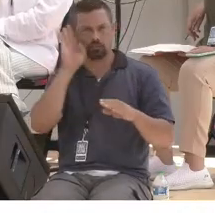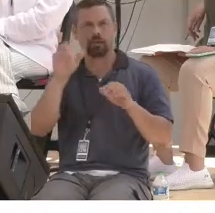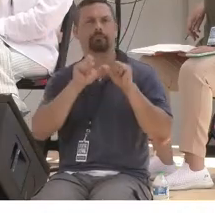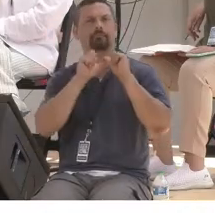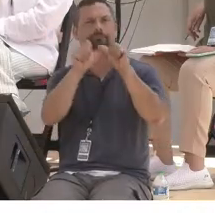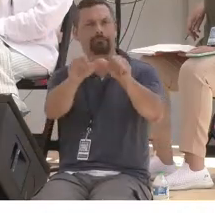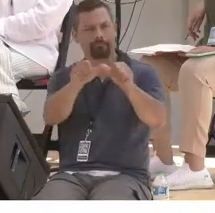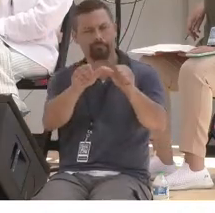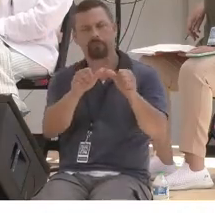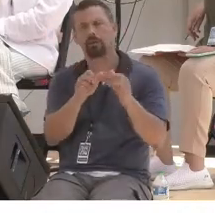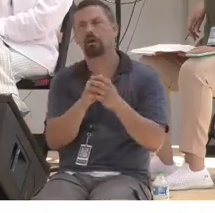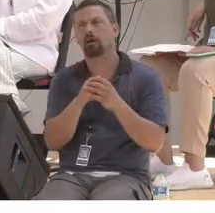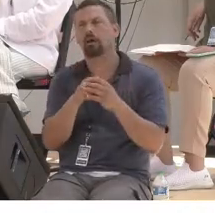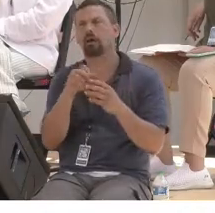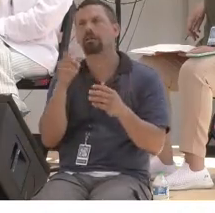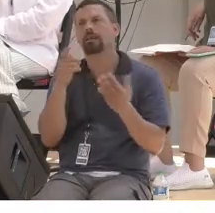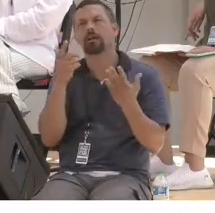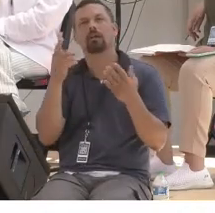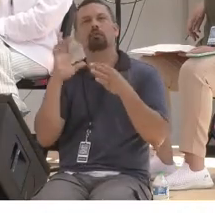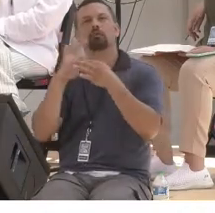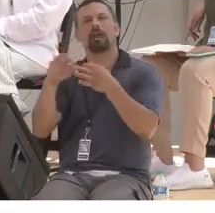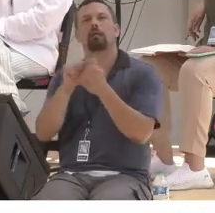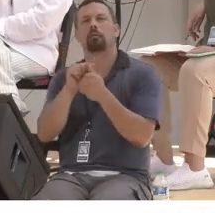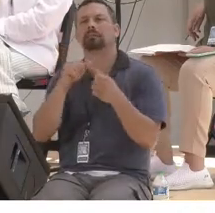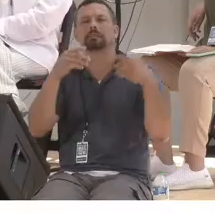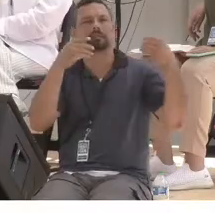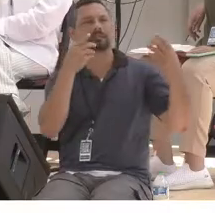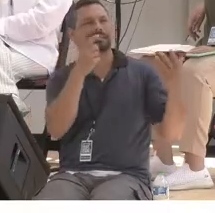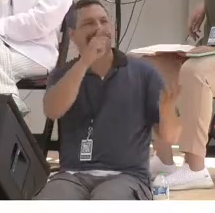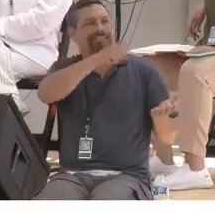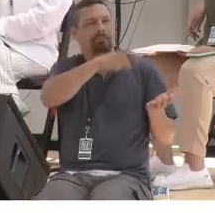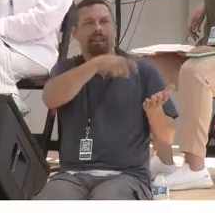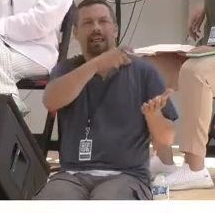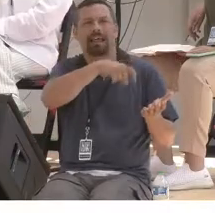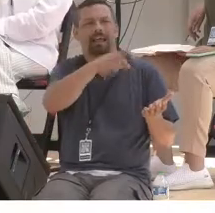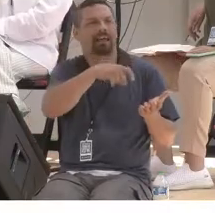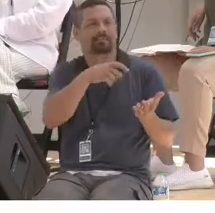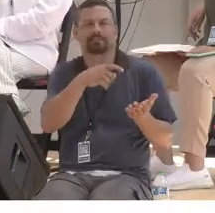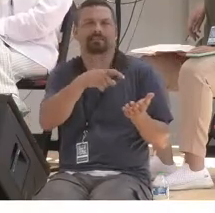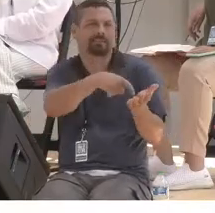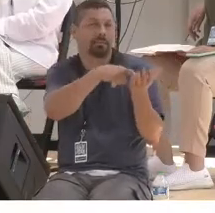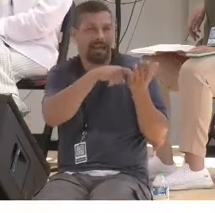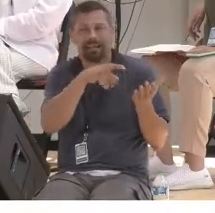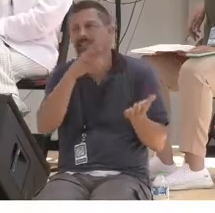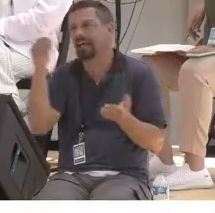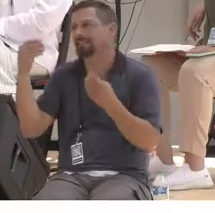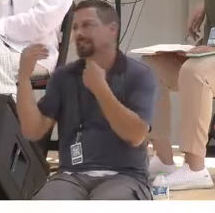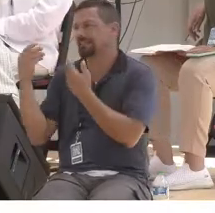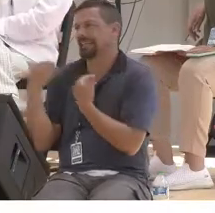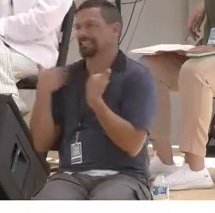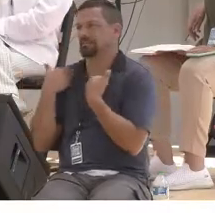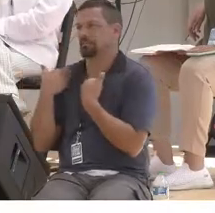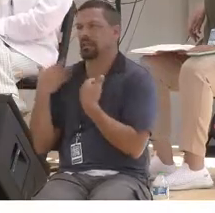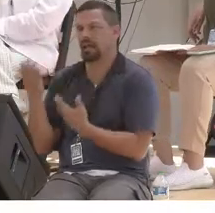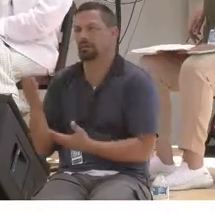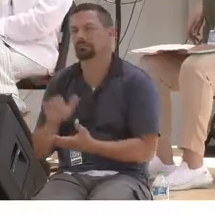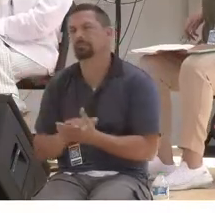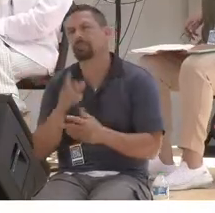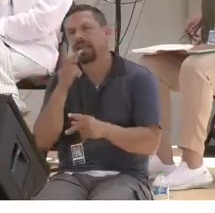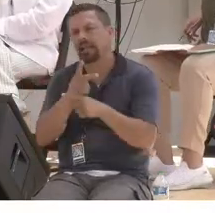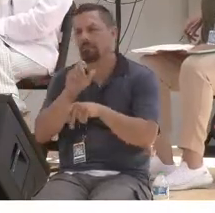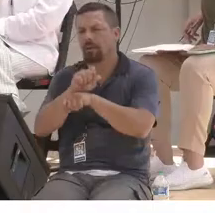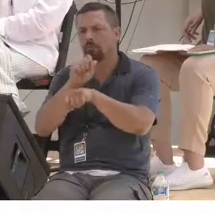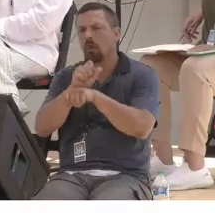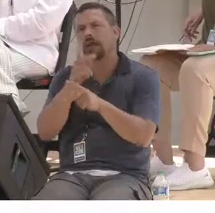it's, you know, it's affected by supply and demand, and they will always, you know, the profits are reinvested back into keeping them employed and